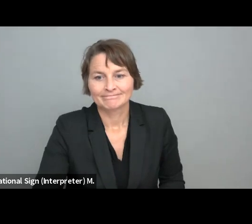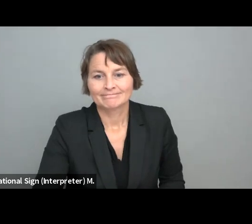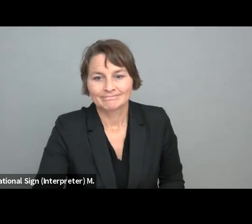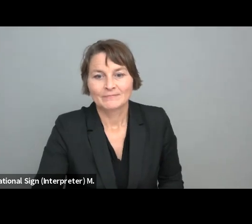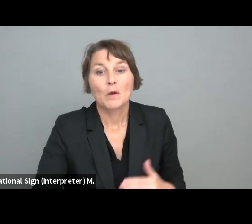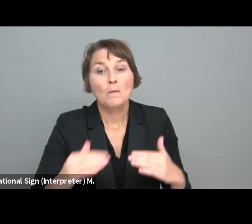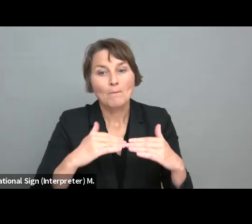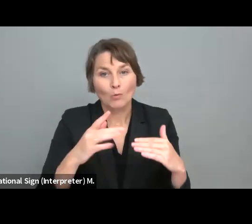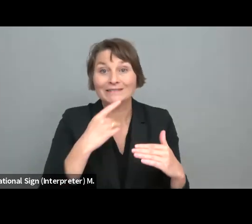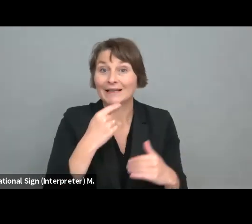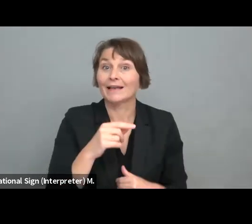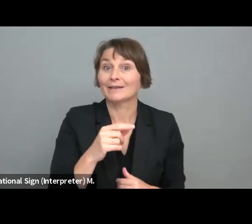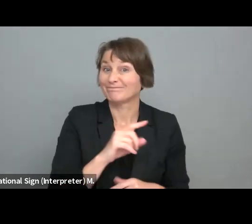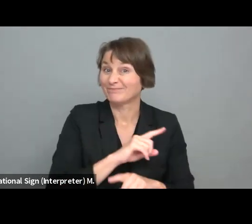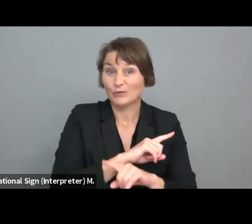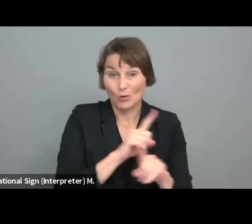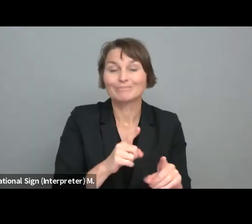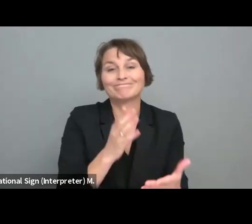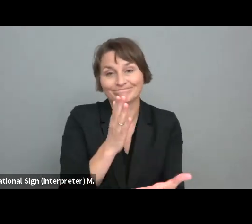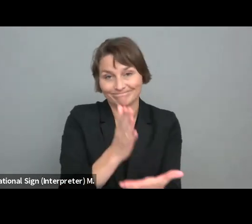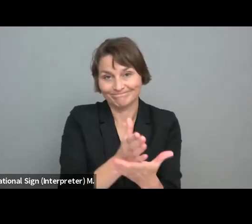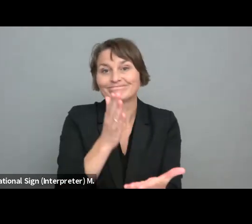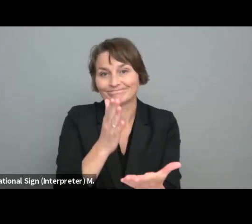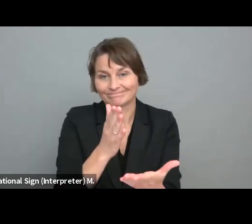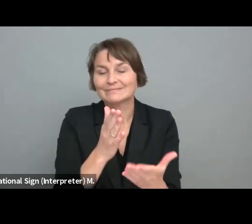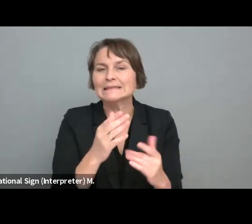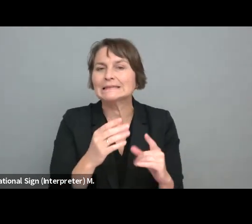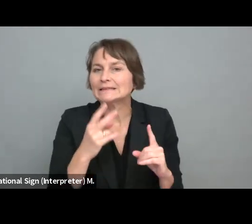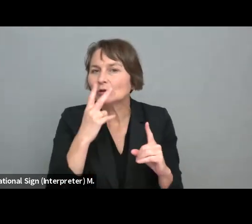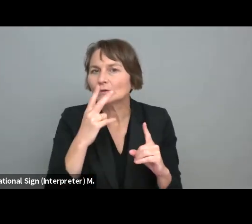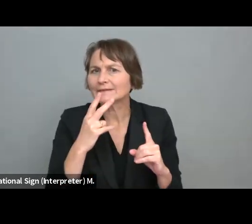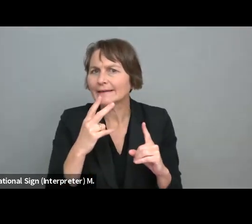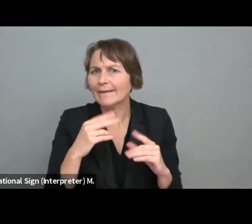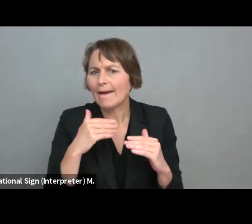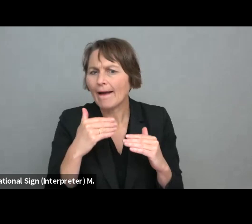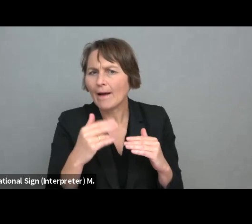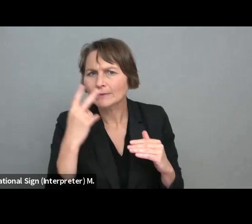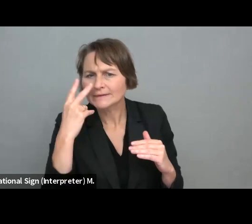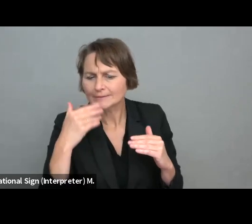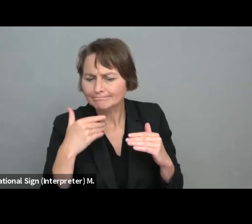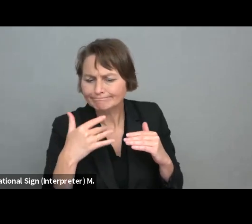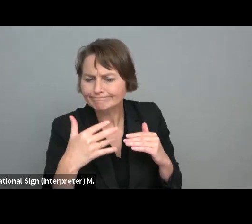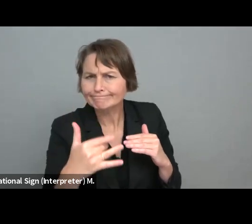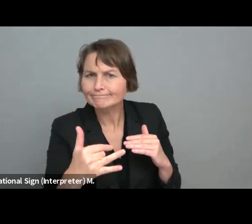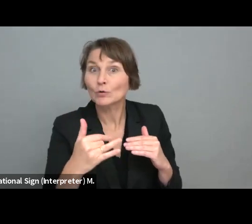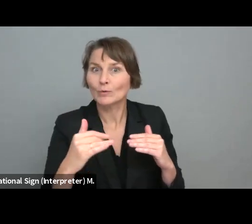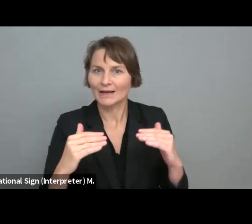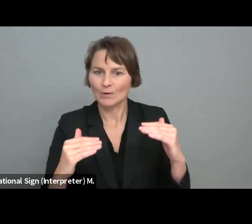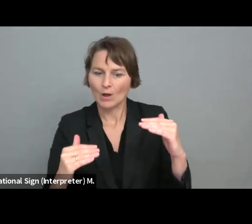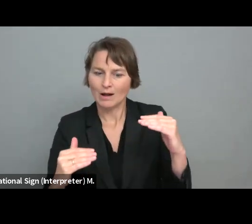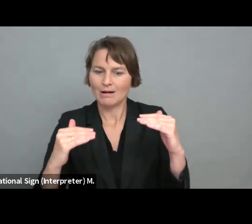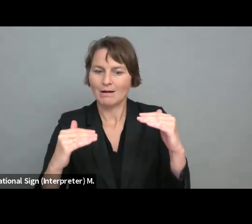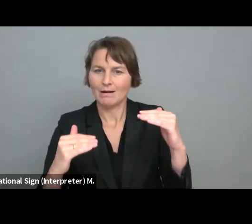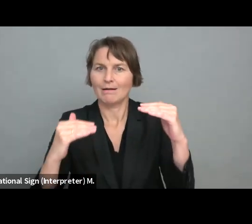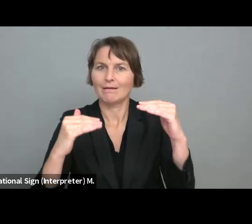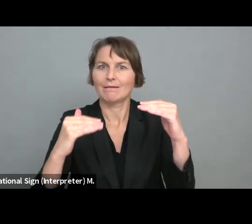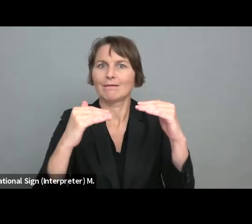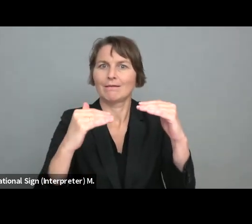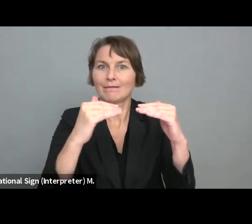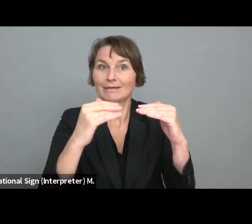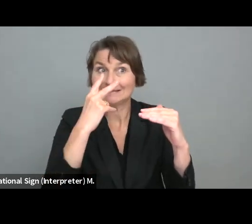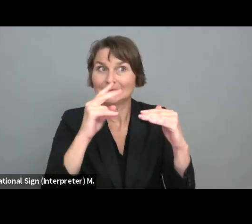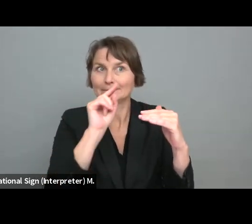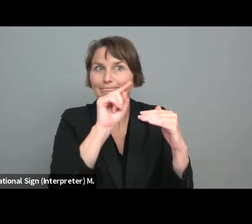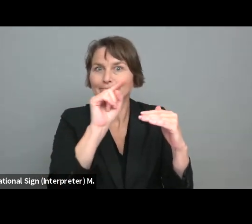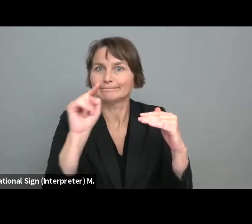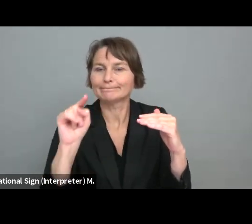hear from Thorstein how far they are in their journey to really begin to close that gender pay gap. And of course,